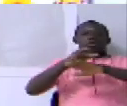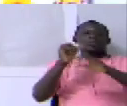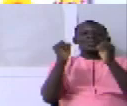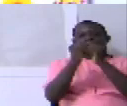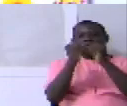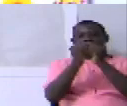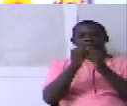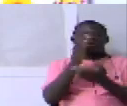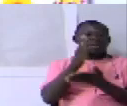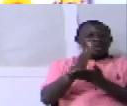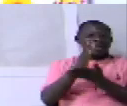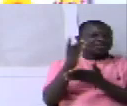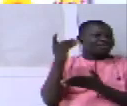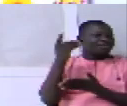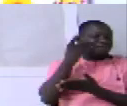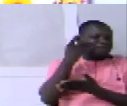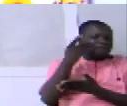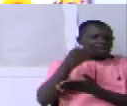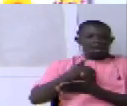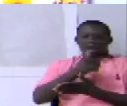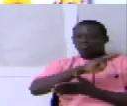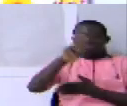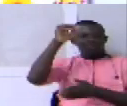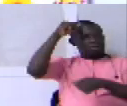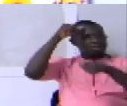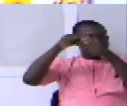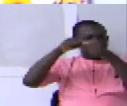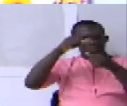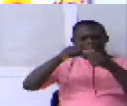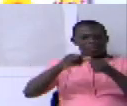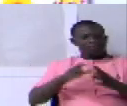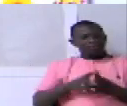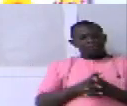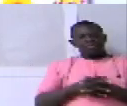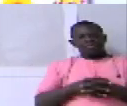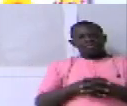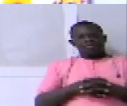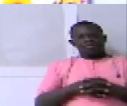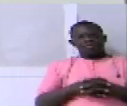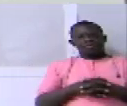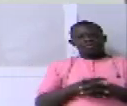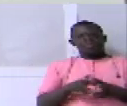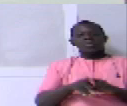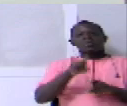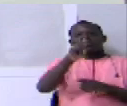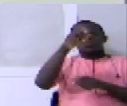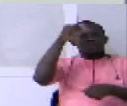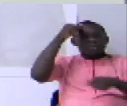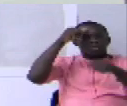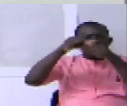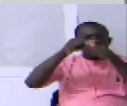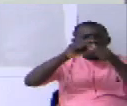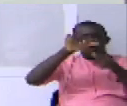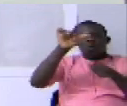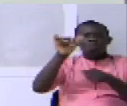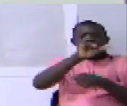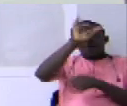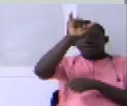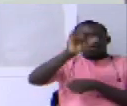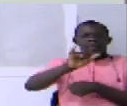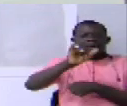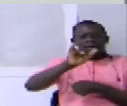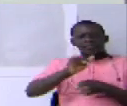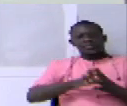sibito la fede bari aketa karo lumo menna nyina tawolale Do you recall the year? foy hakilo bulata